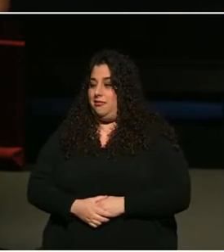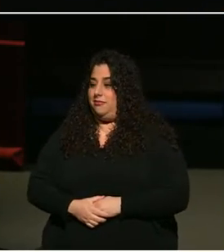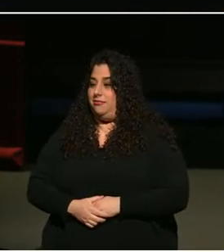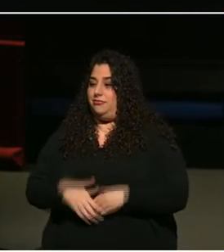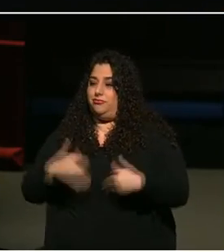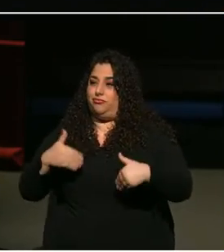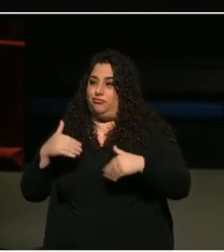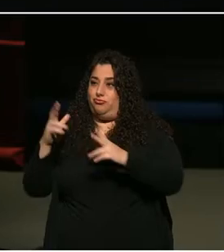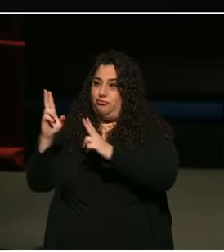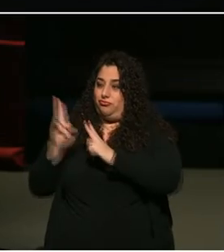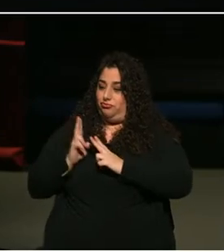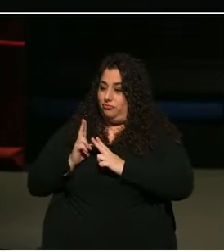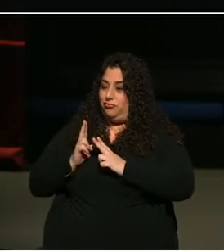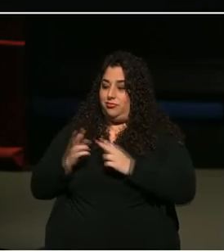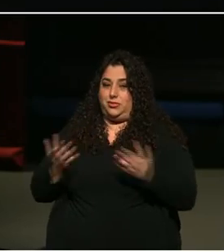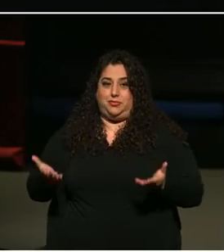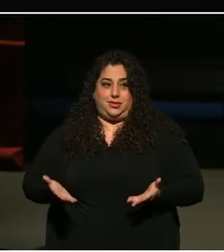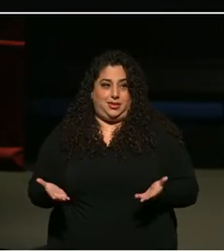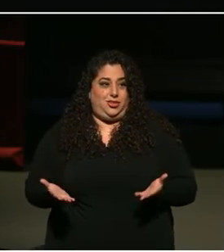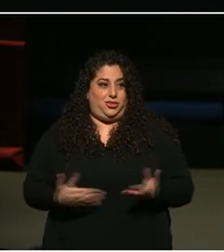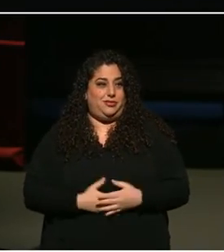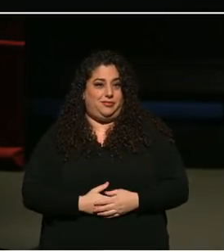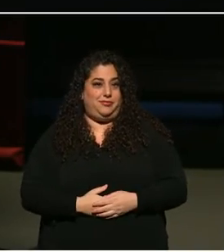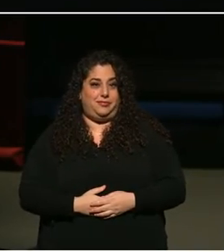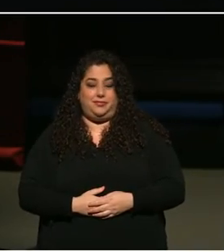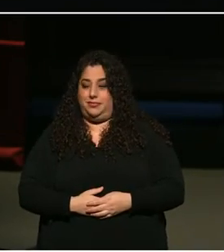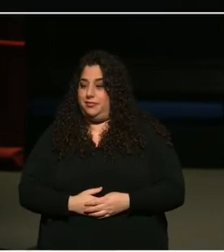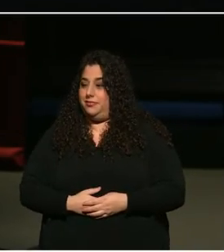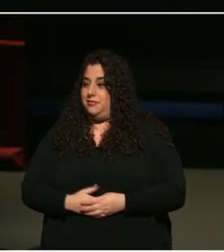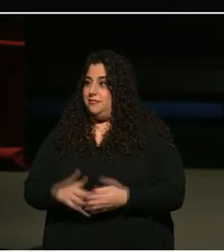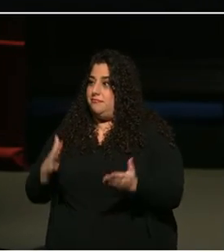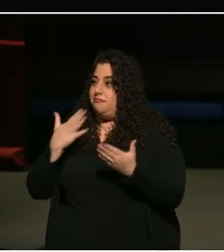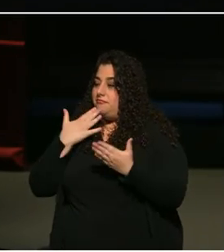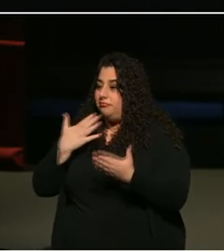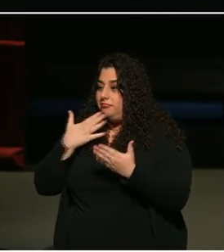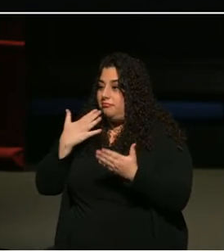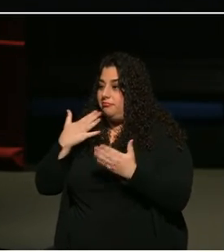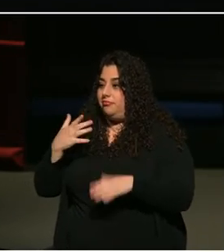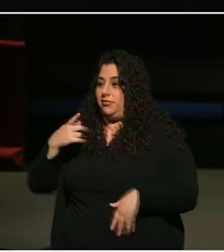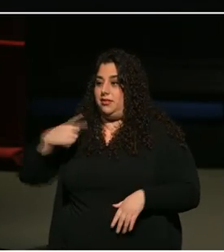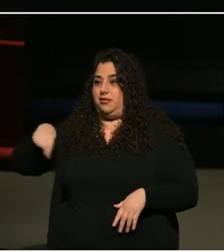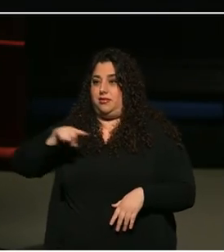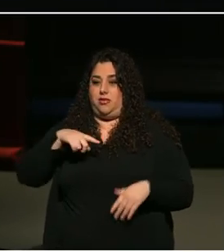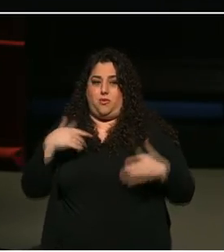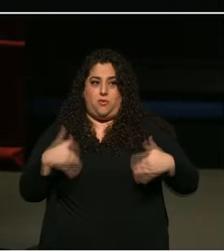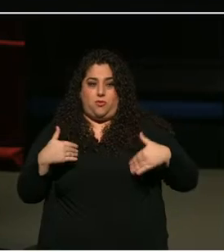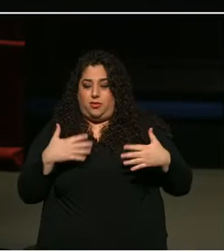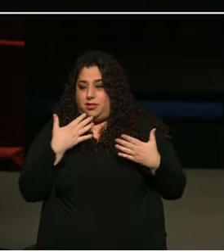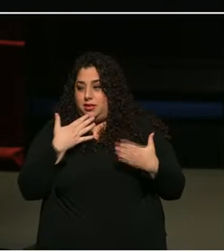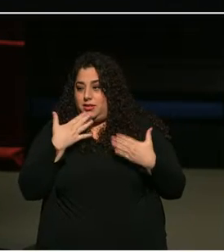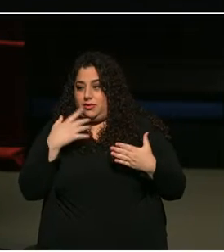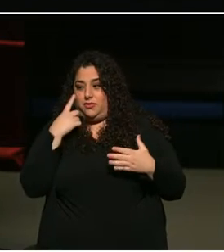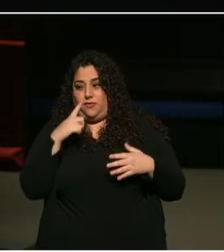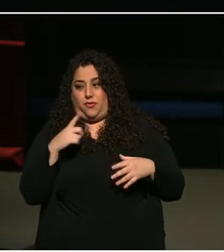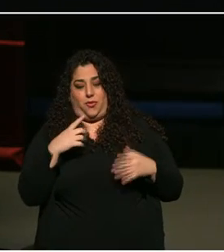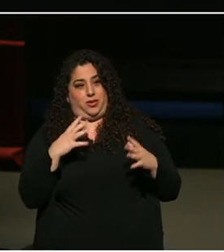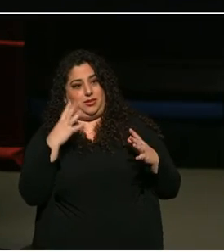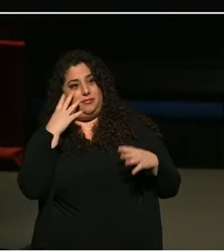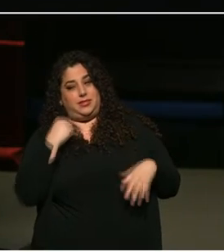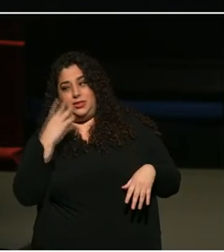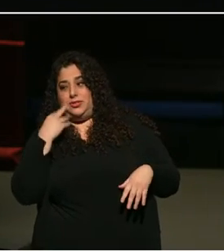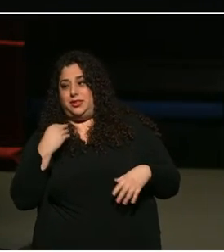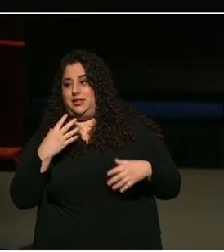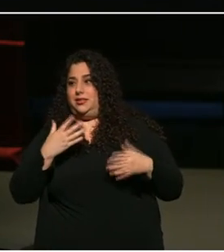Wow. Thank you, Earl. It really is a beautiful experience bringing so many people together on stage and in